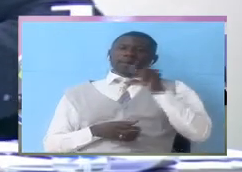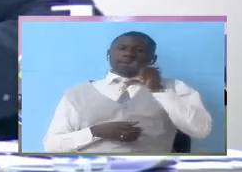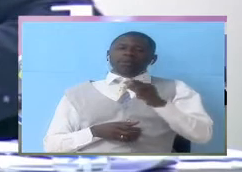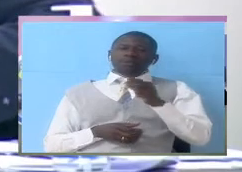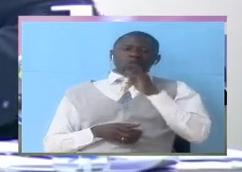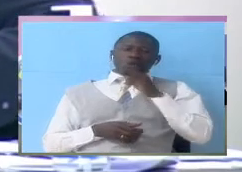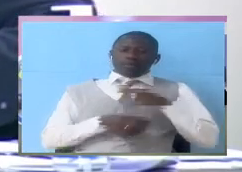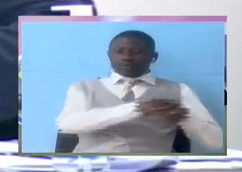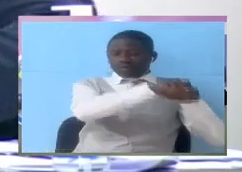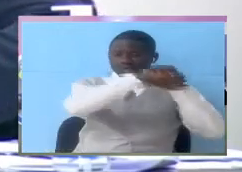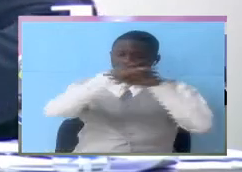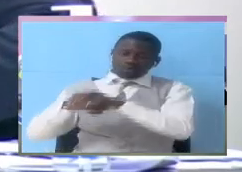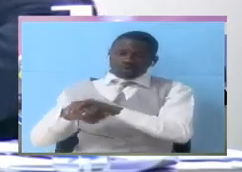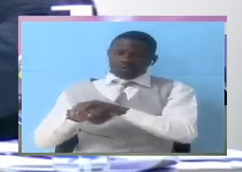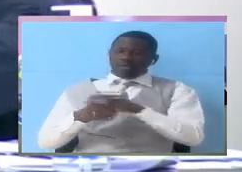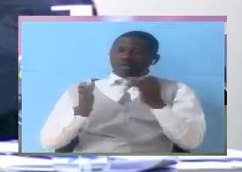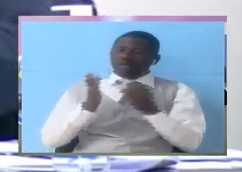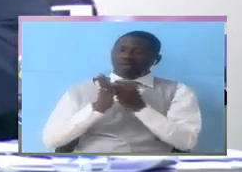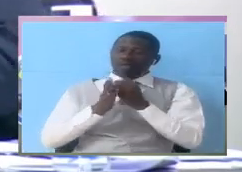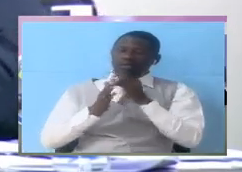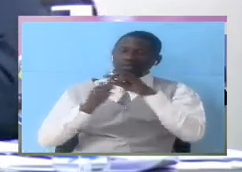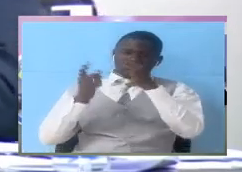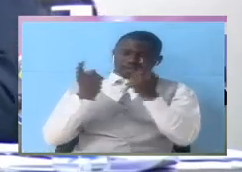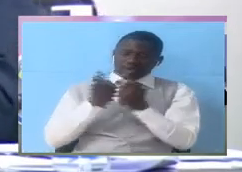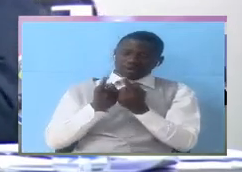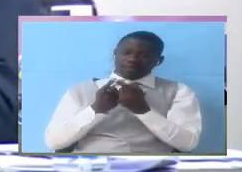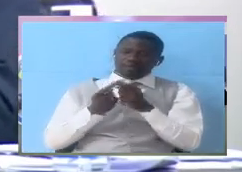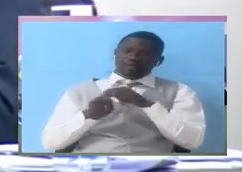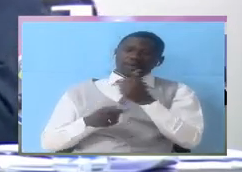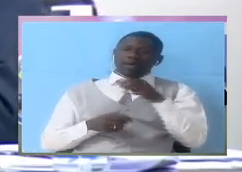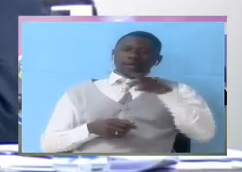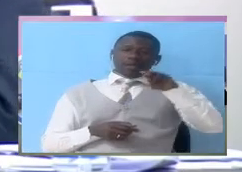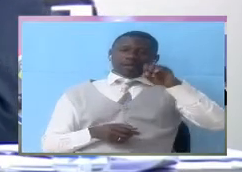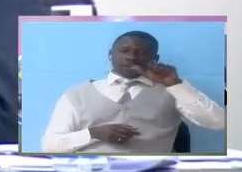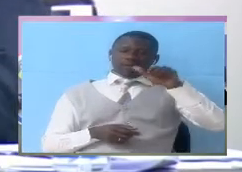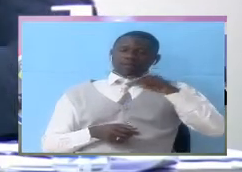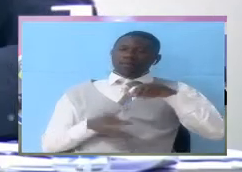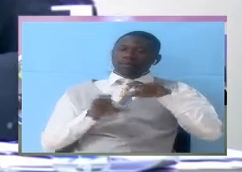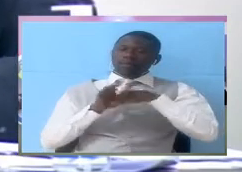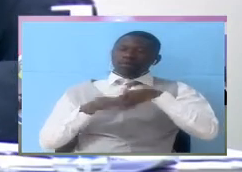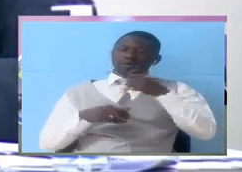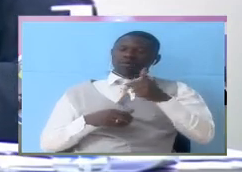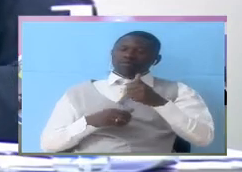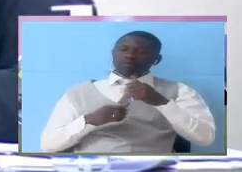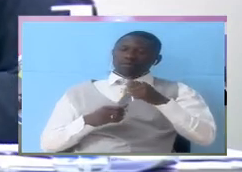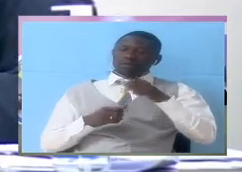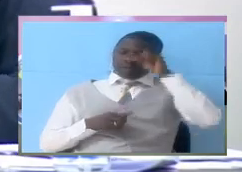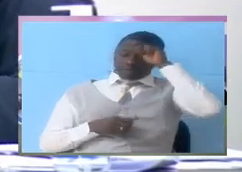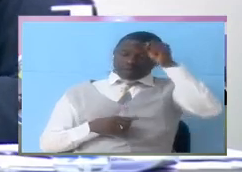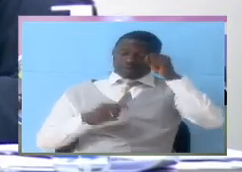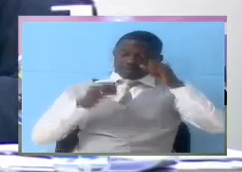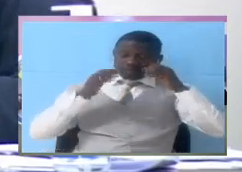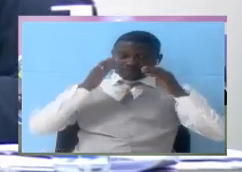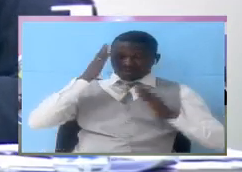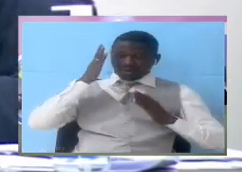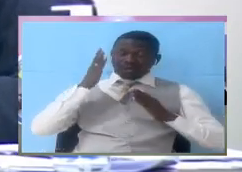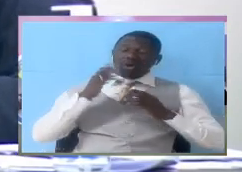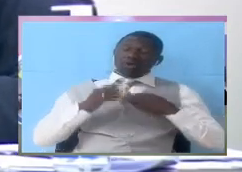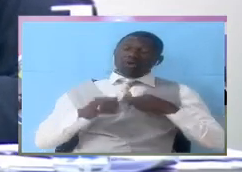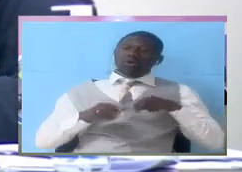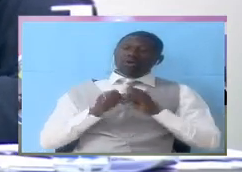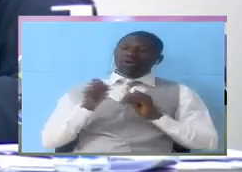brought to the panel at the NIA by members of state guard stationed at State House under orders of President Jammeh. Ne,